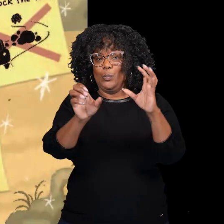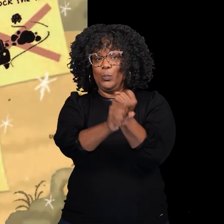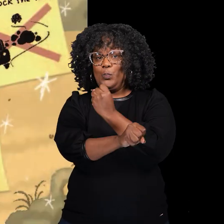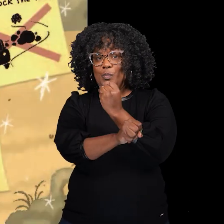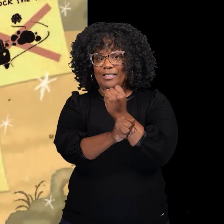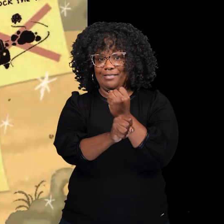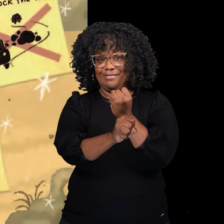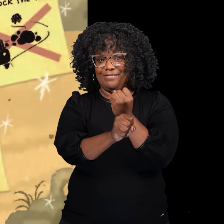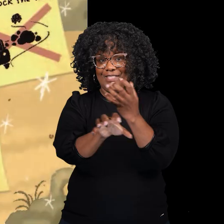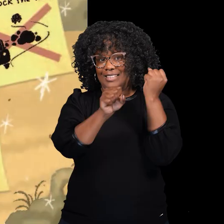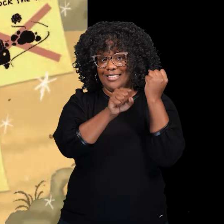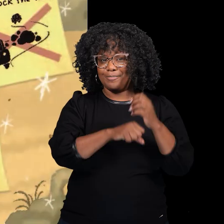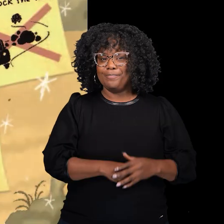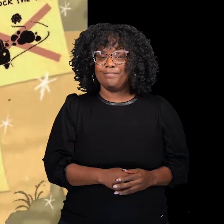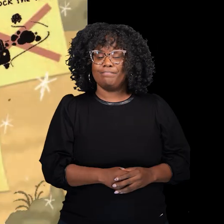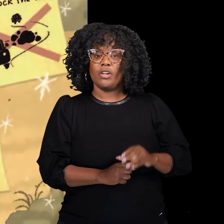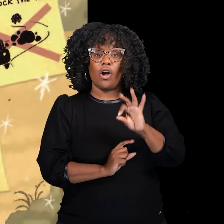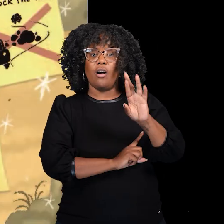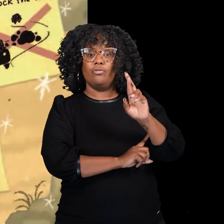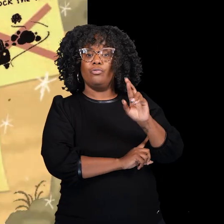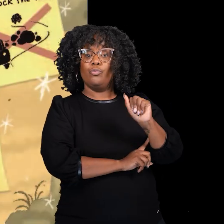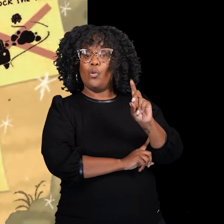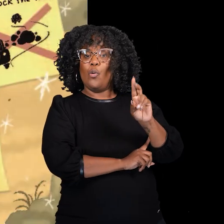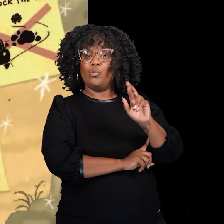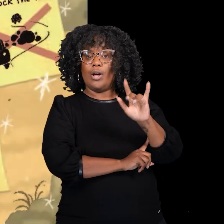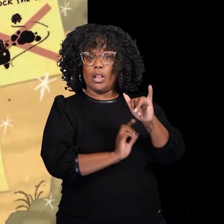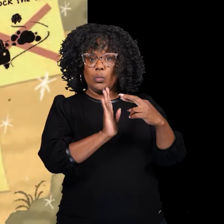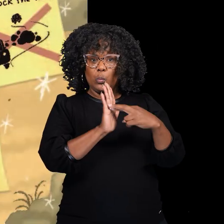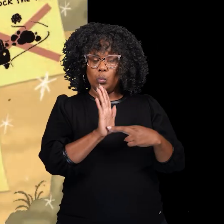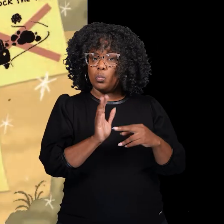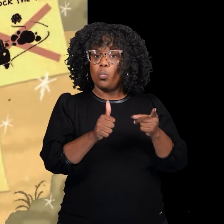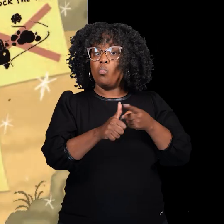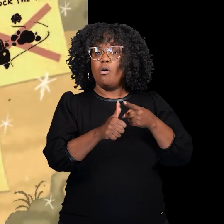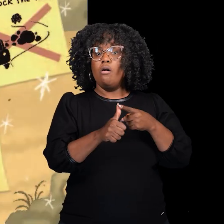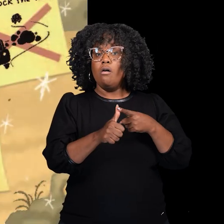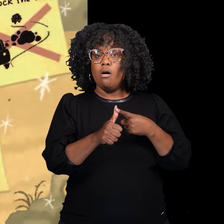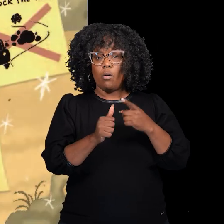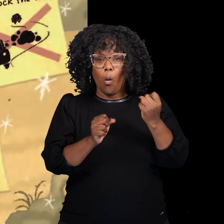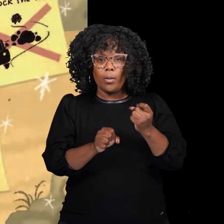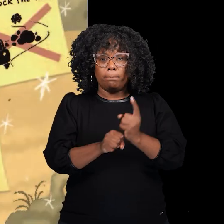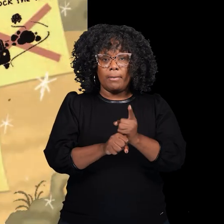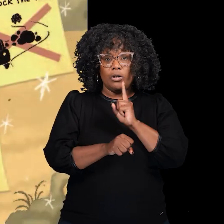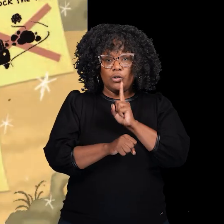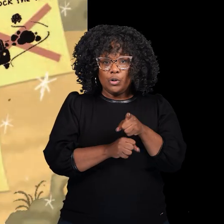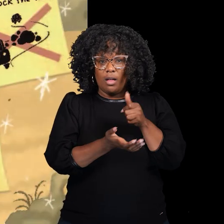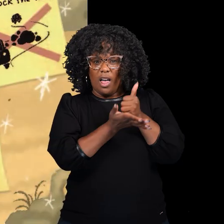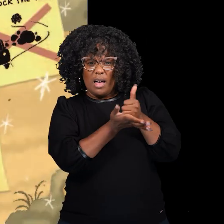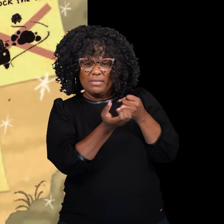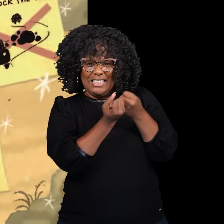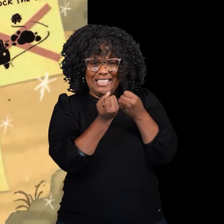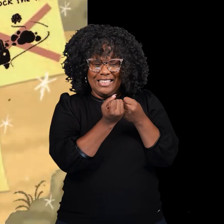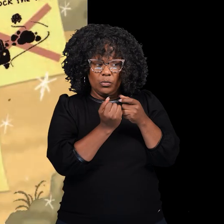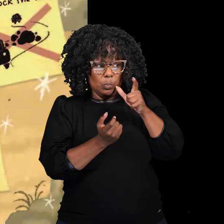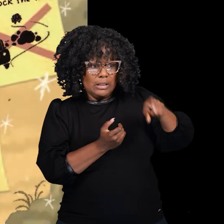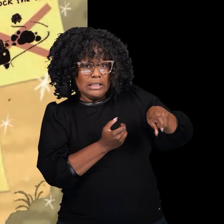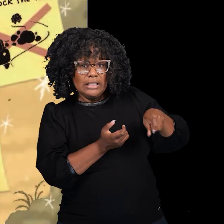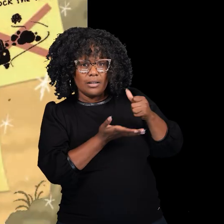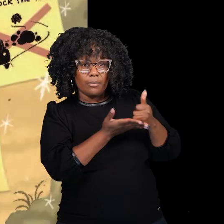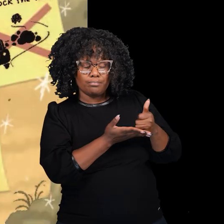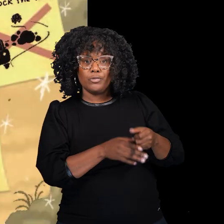fastest wins. Off-road rally rules. 1. Always help a fellow competitor in